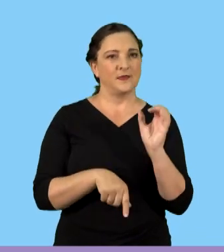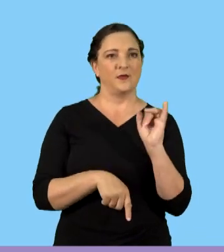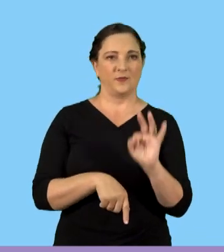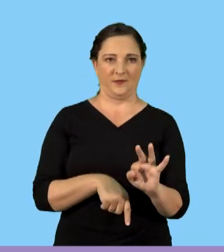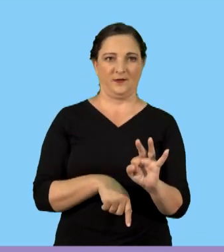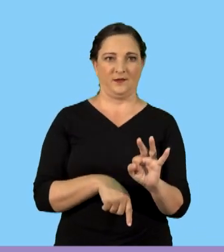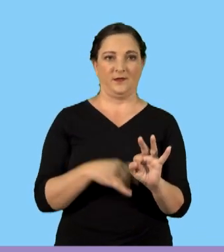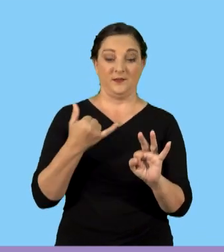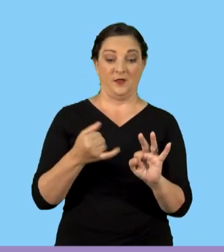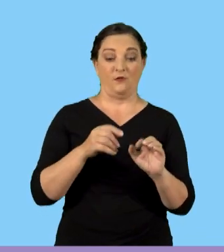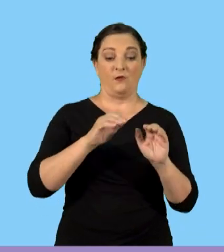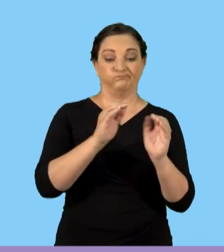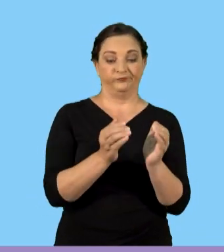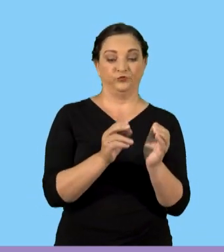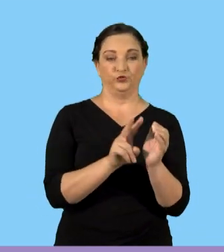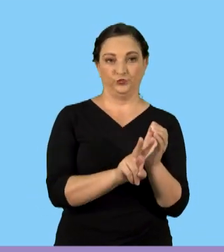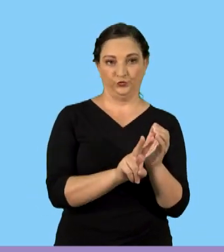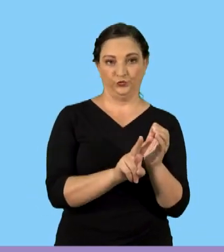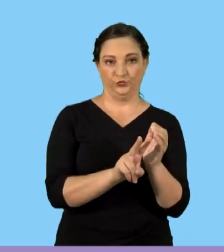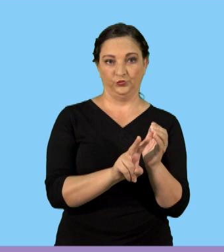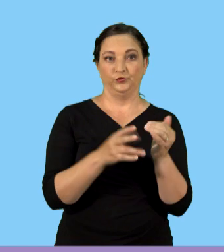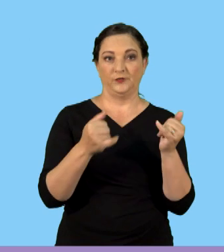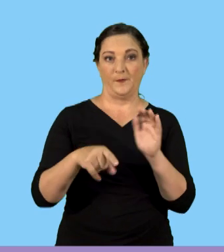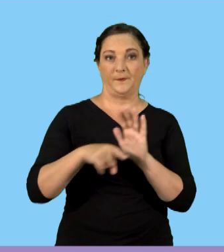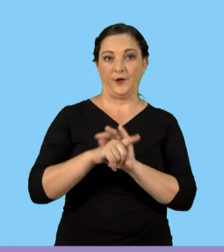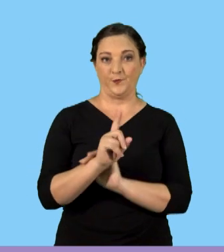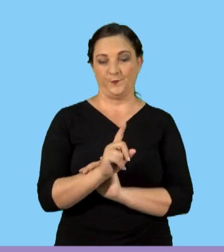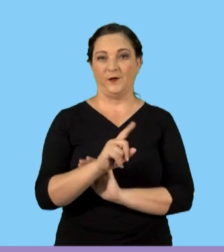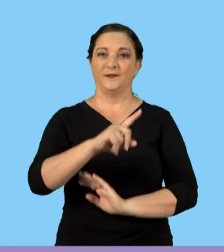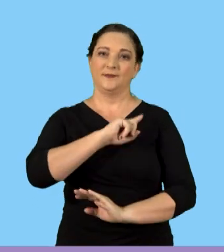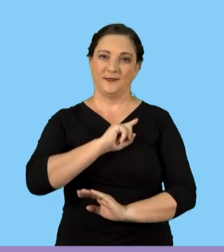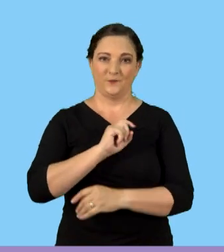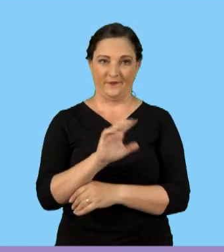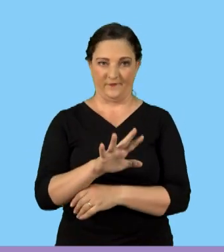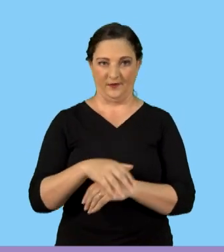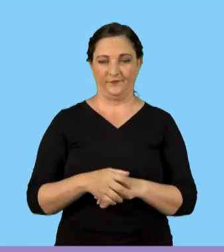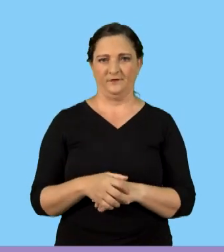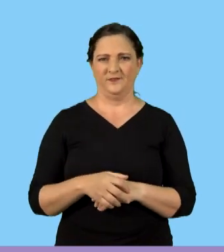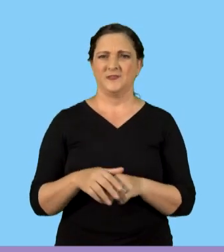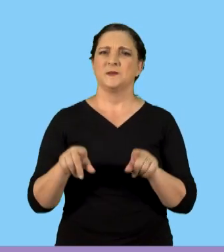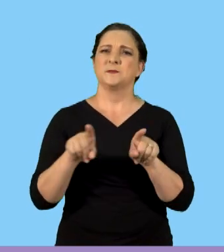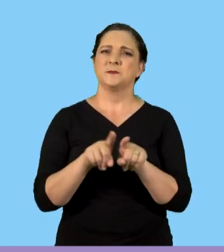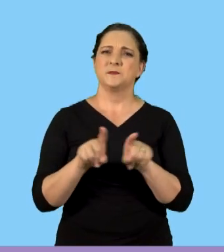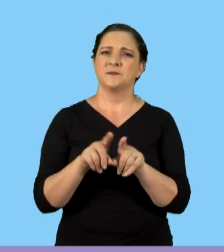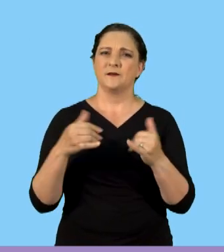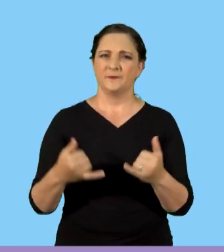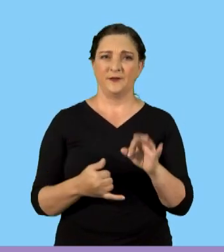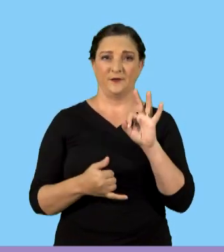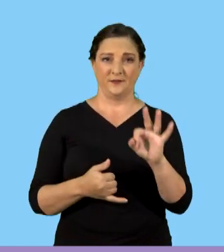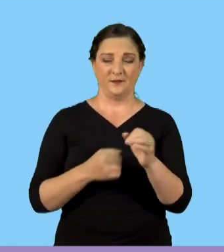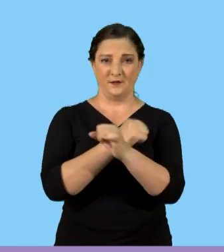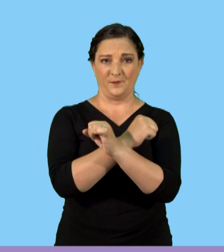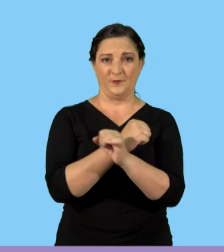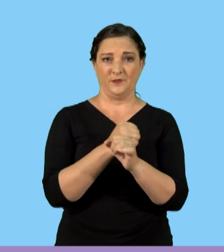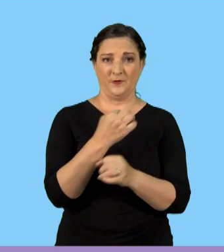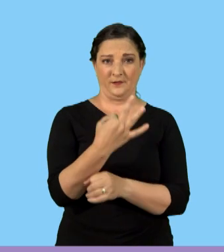same 3, multiplied it by the term number, and subtracted 1. That gave us the 5. And the same thing was with the third term. We